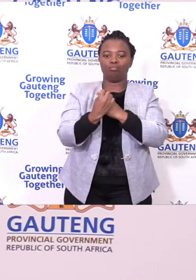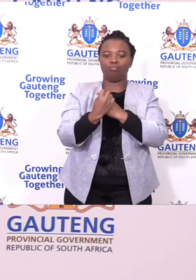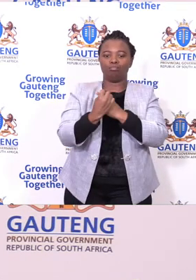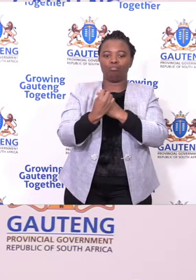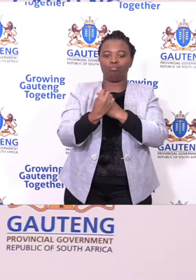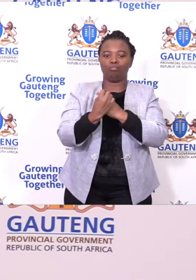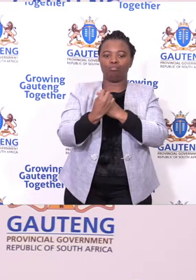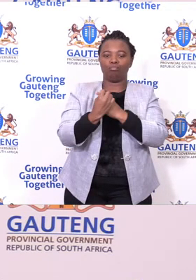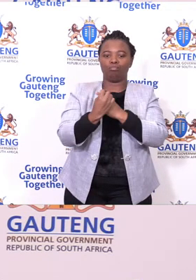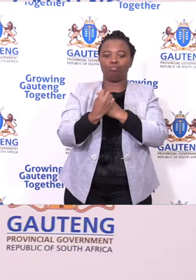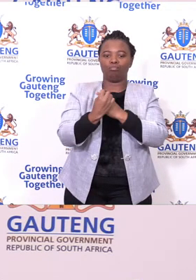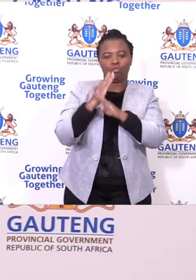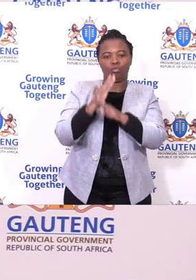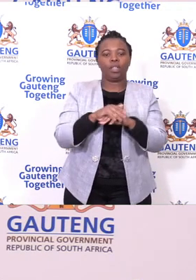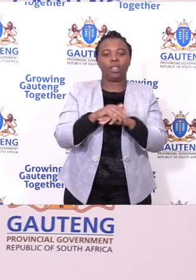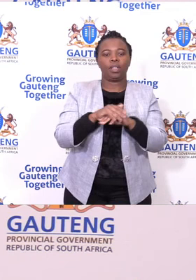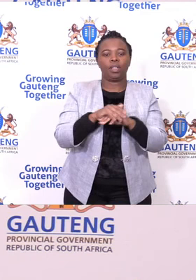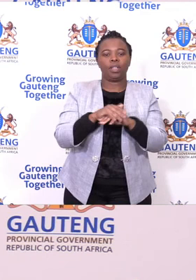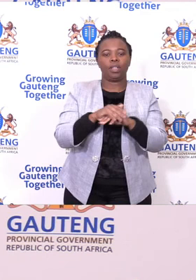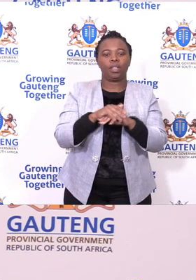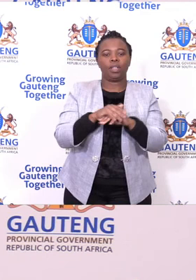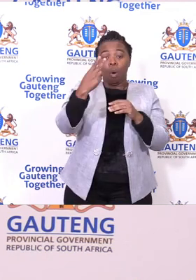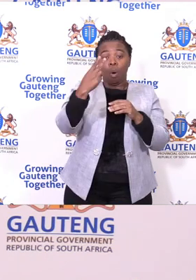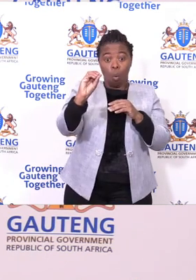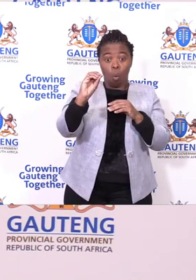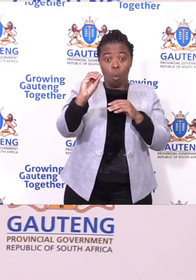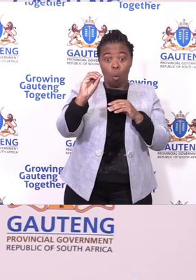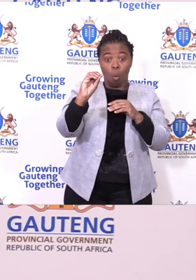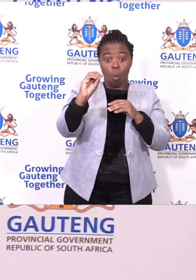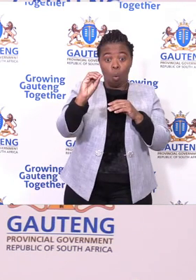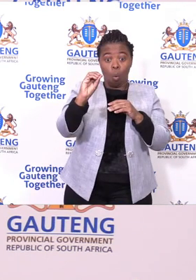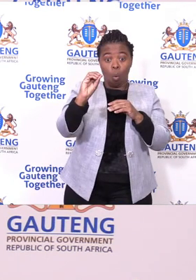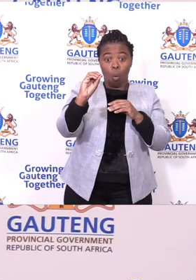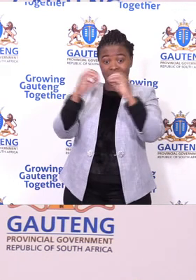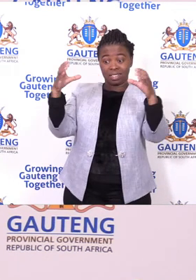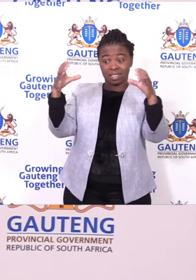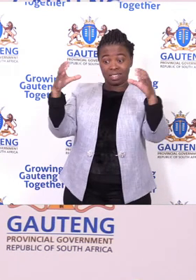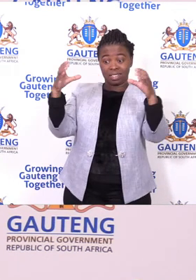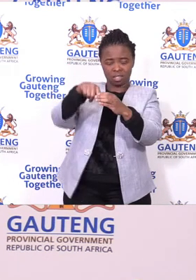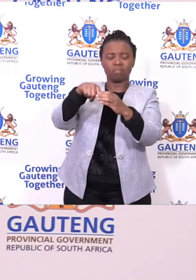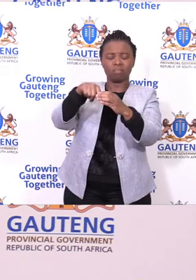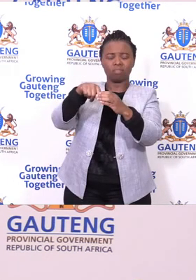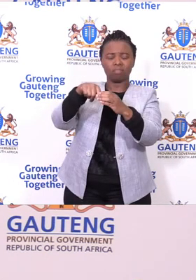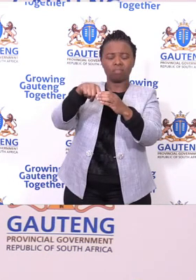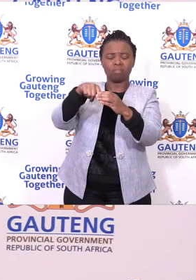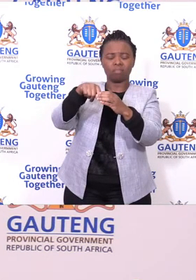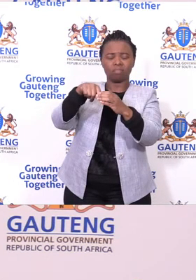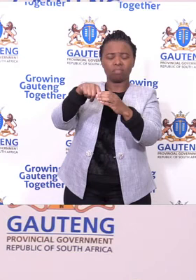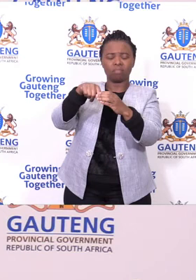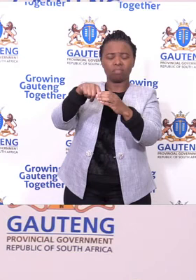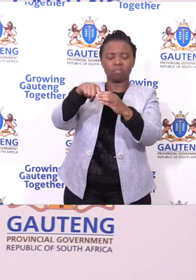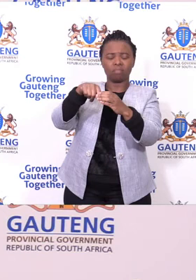has given us an advice, and there's a work group that has been formed which will finalize on a